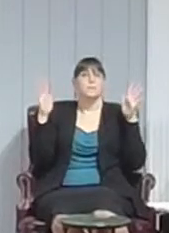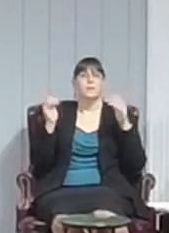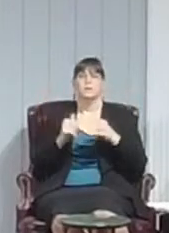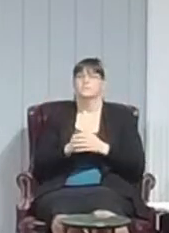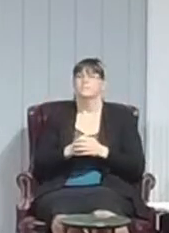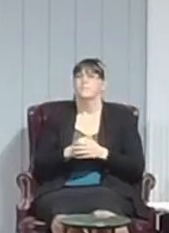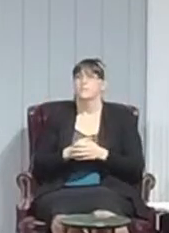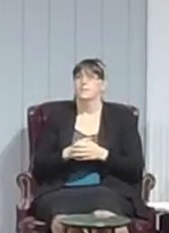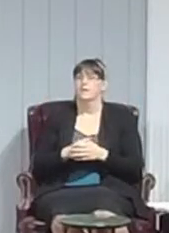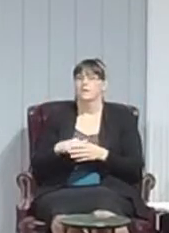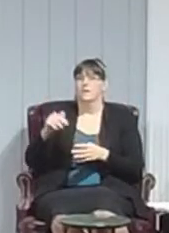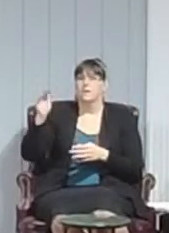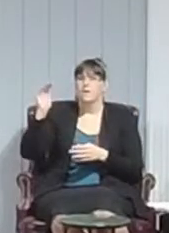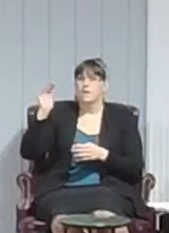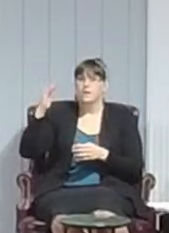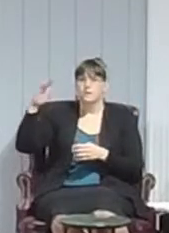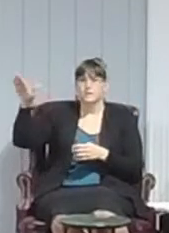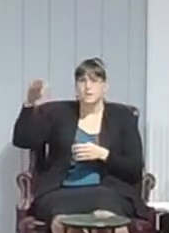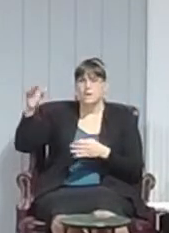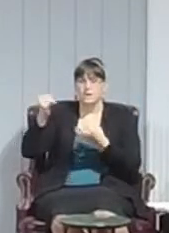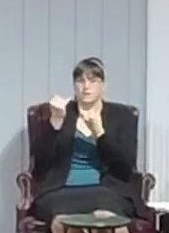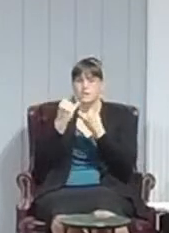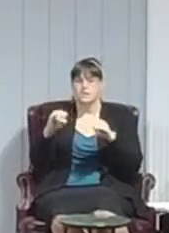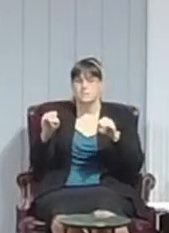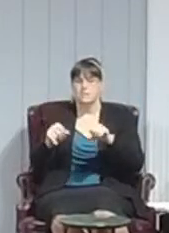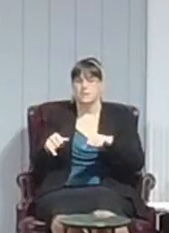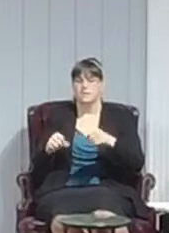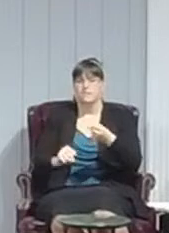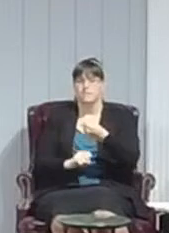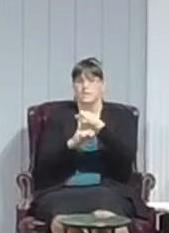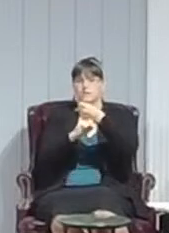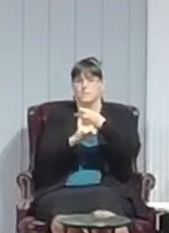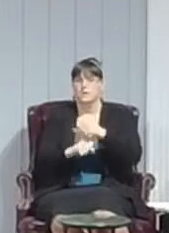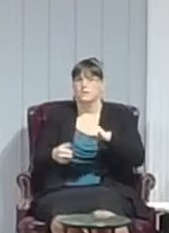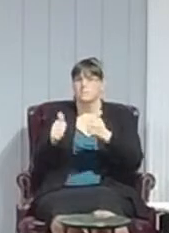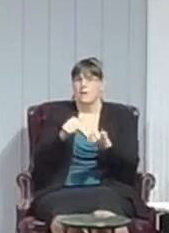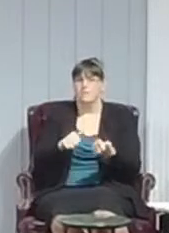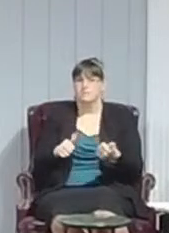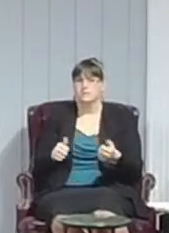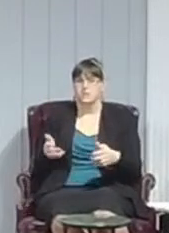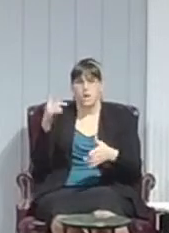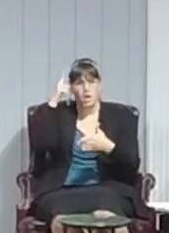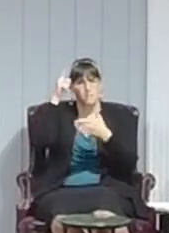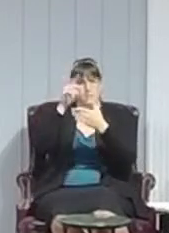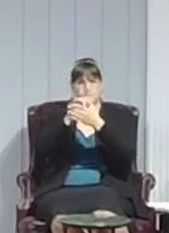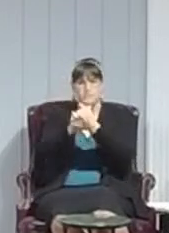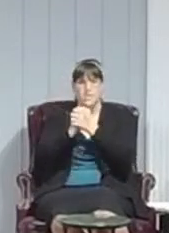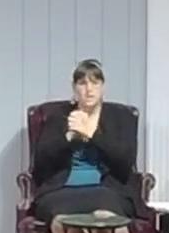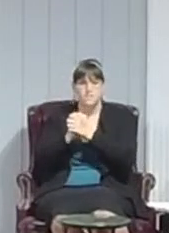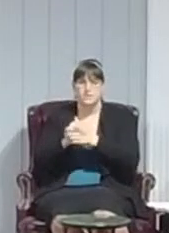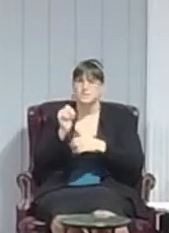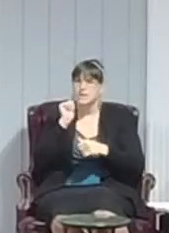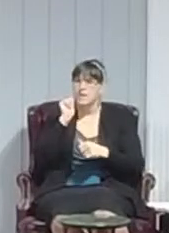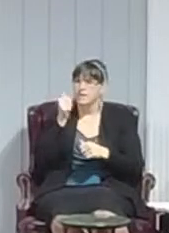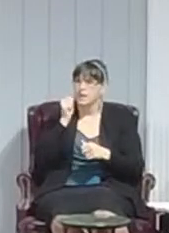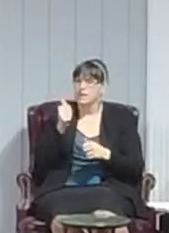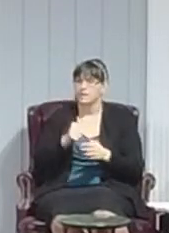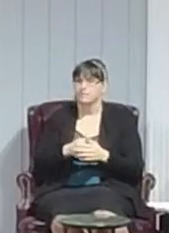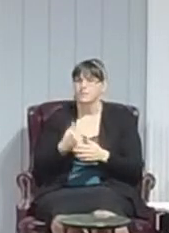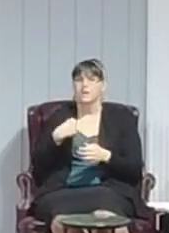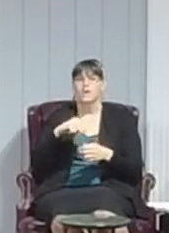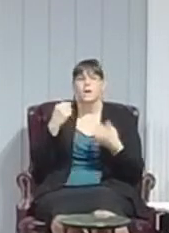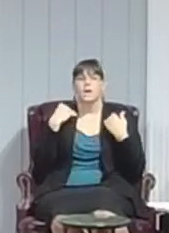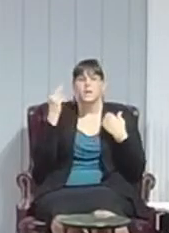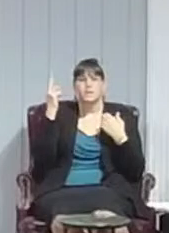And young independent fundamental Baptists are buying into it every day now. I had reason this week to spend